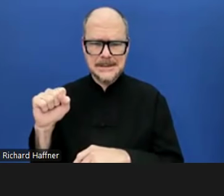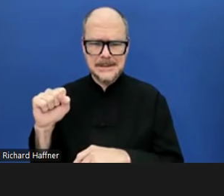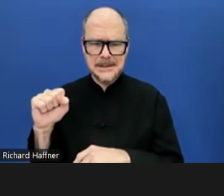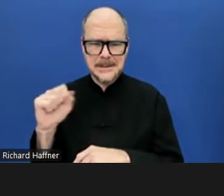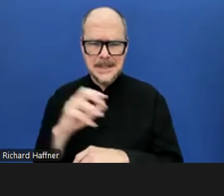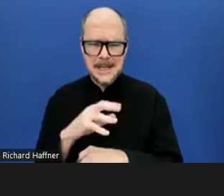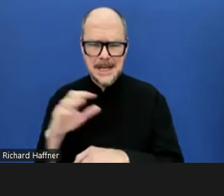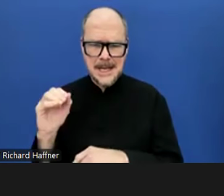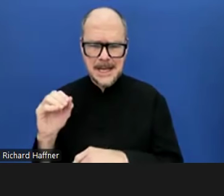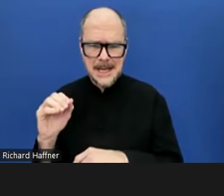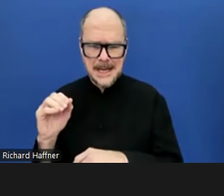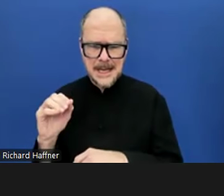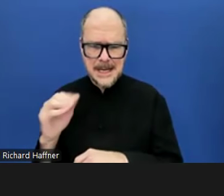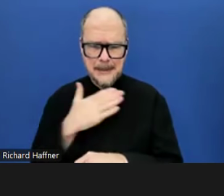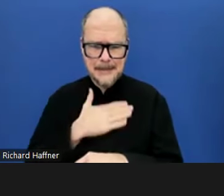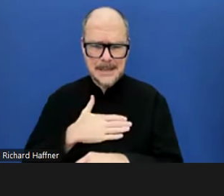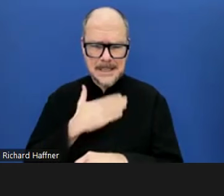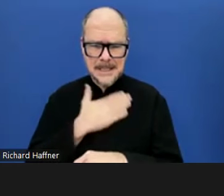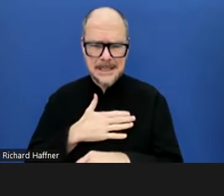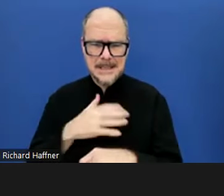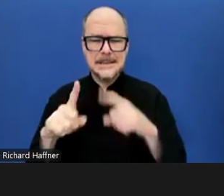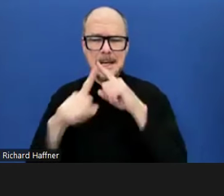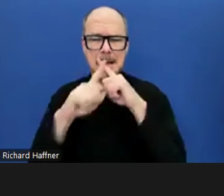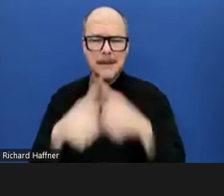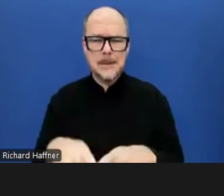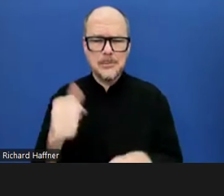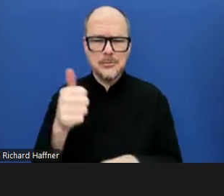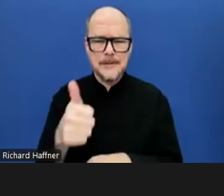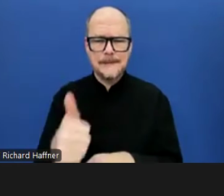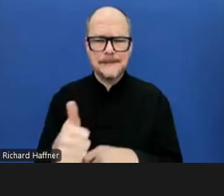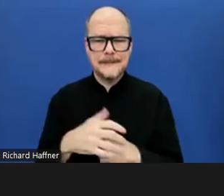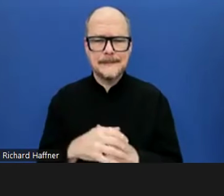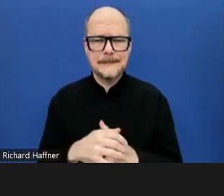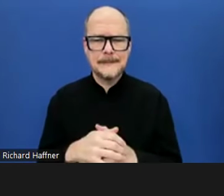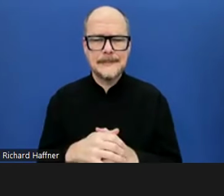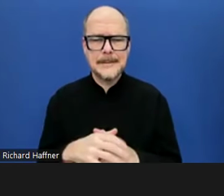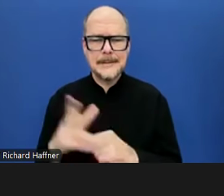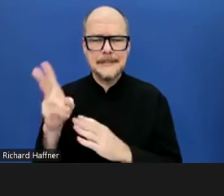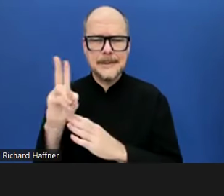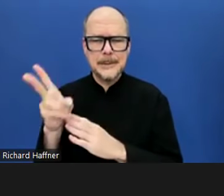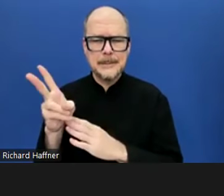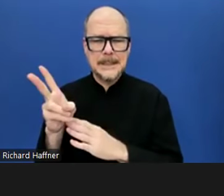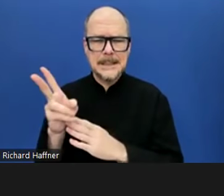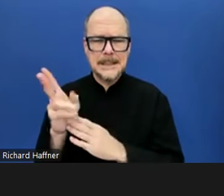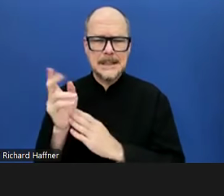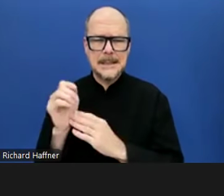And please unmute yourself. And you have 2 minutes.